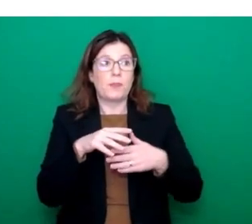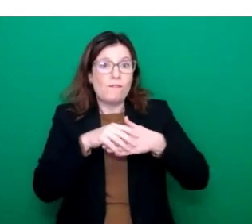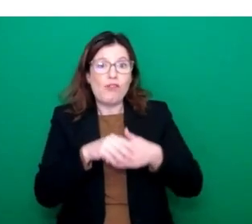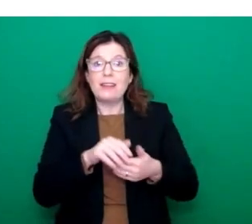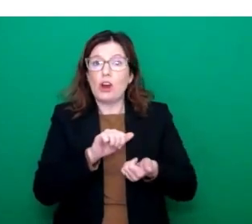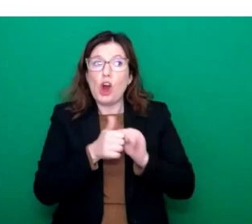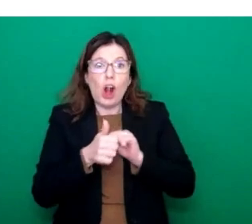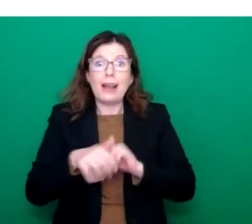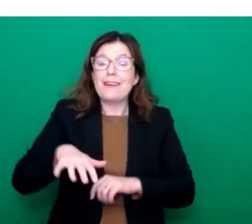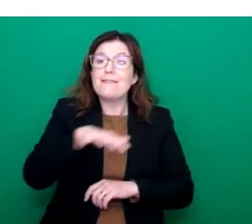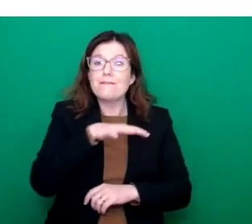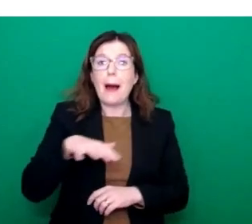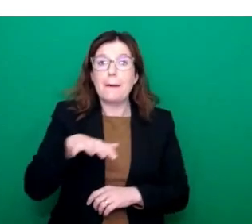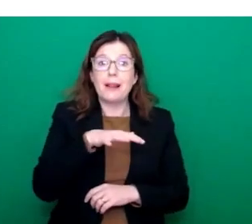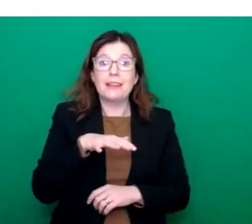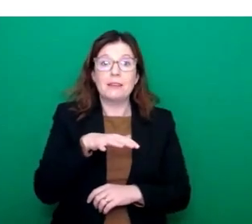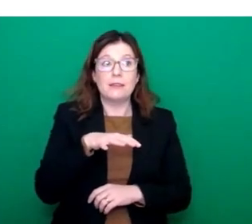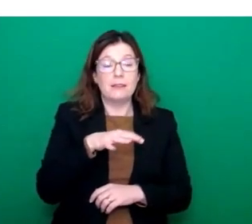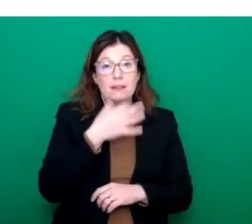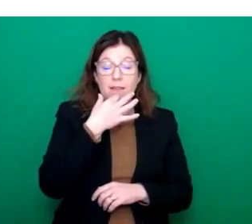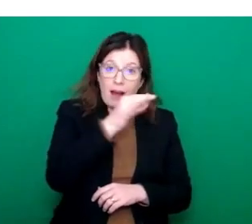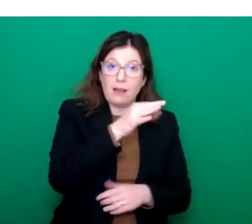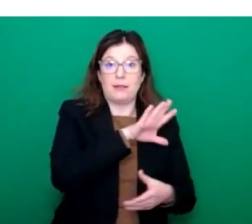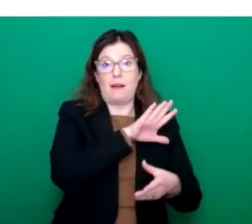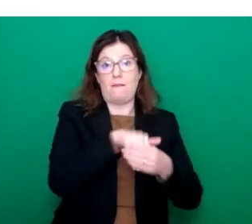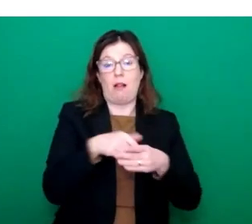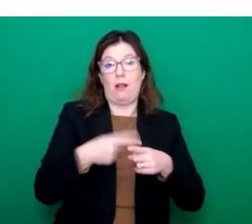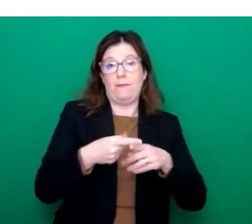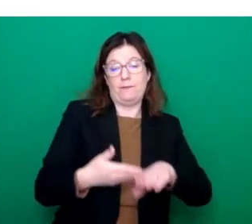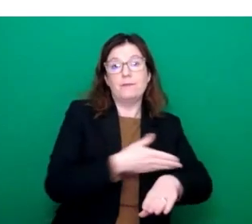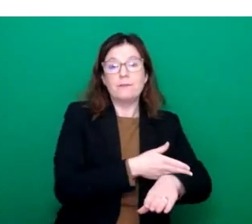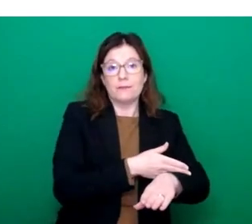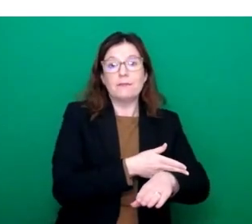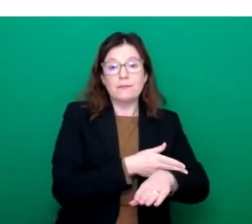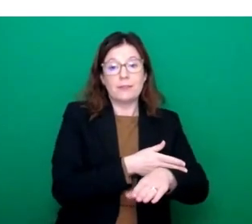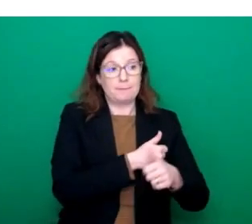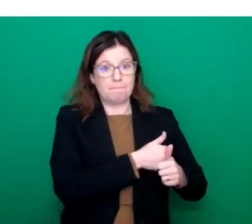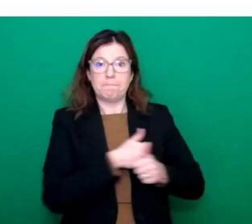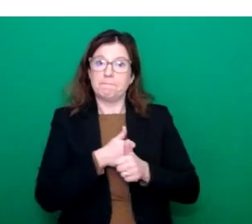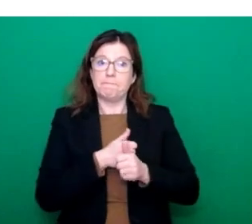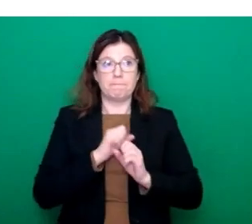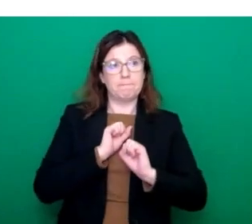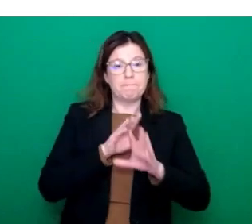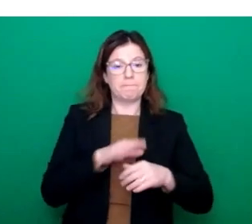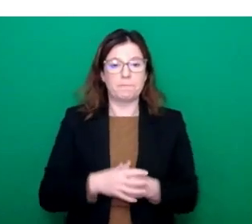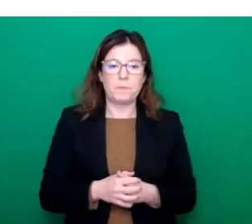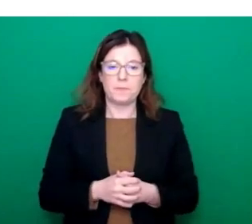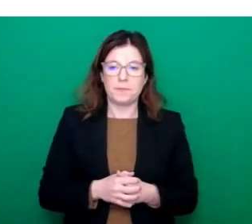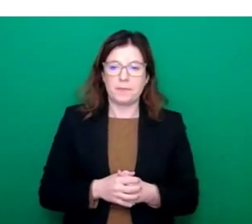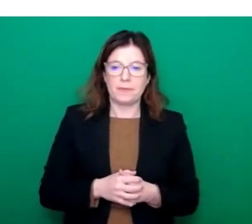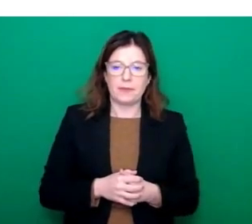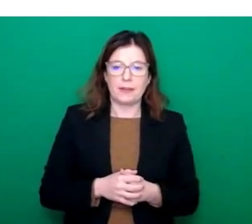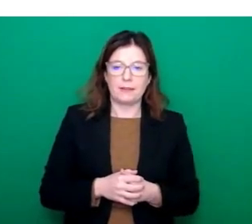family member, bring them involved from as soon a point as possible to help. Thank you.